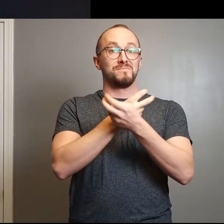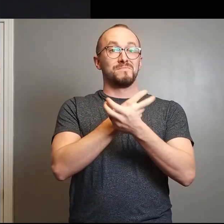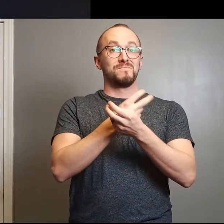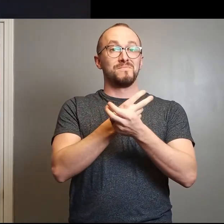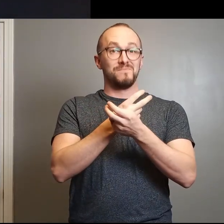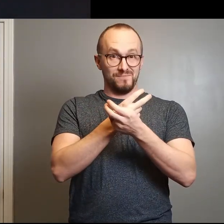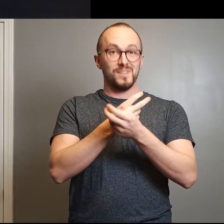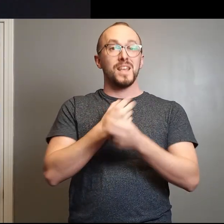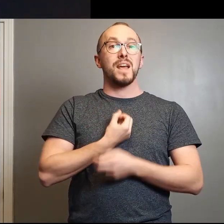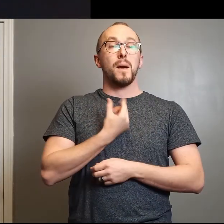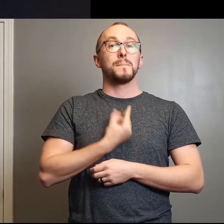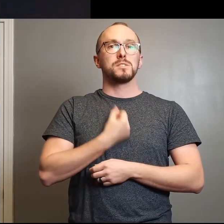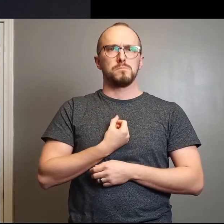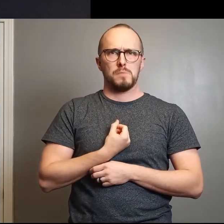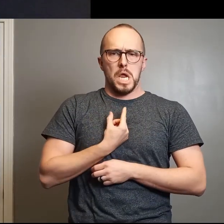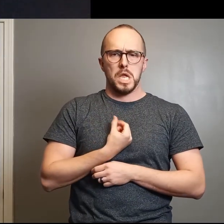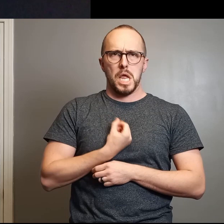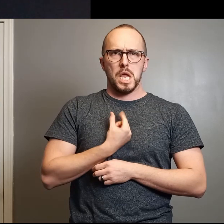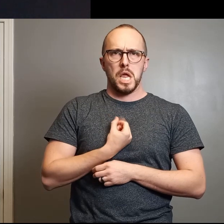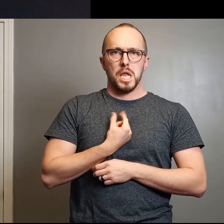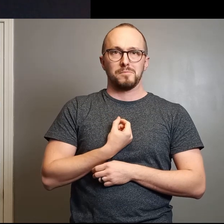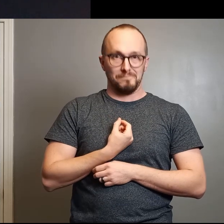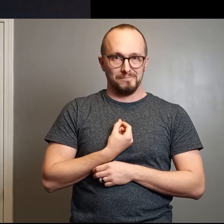Hic, hic, hic.